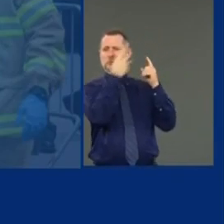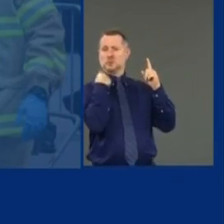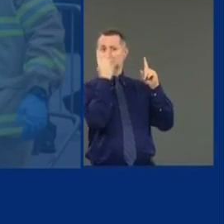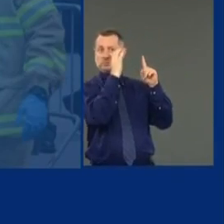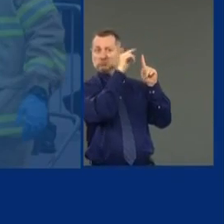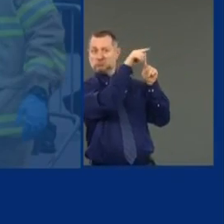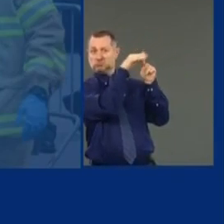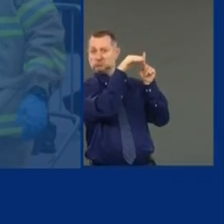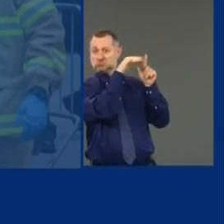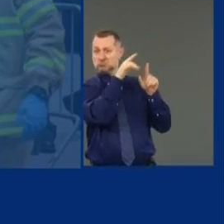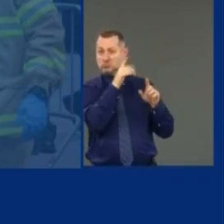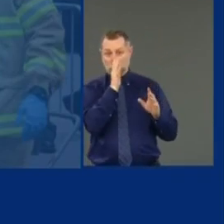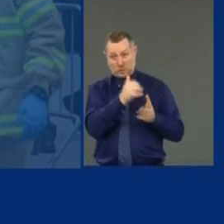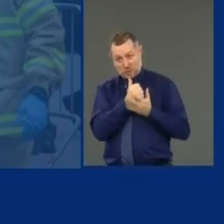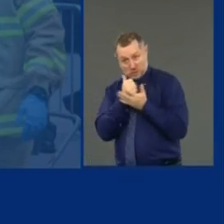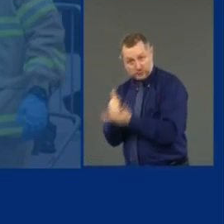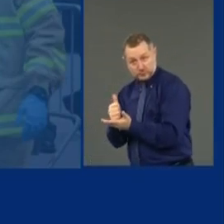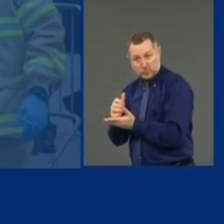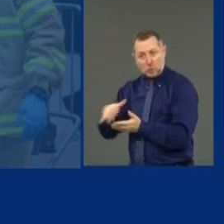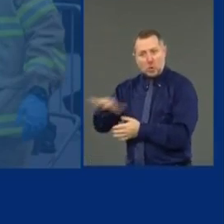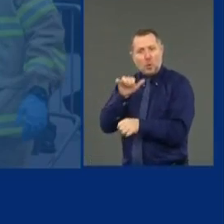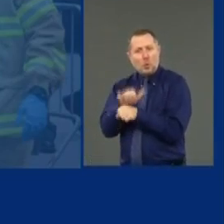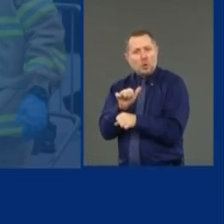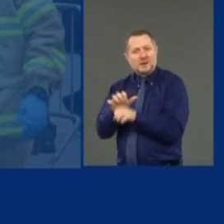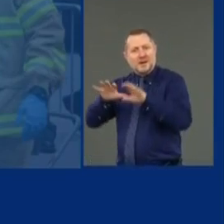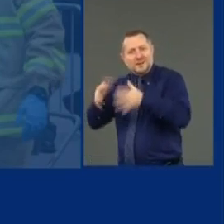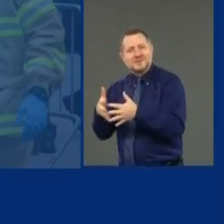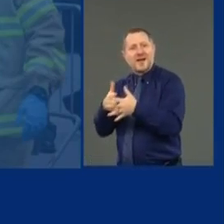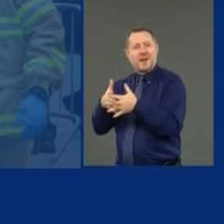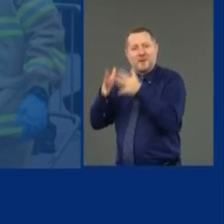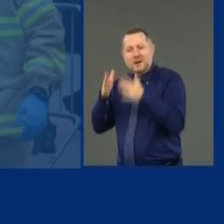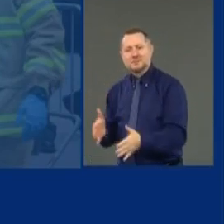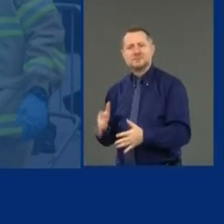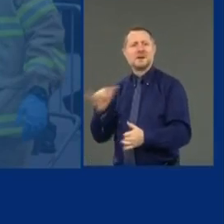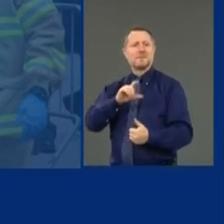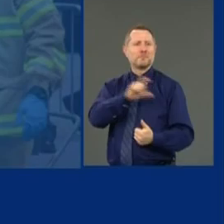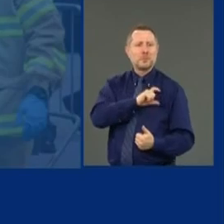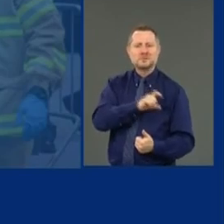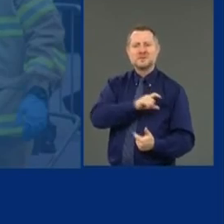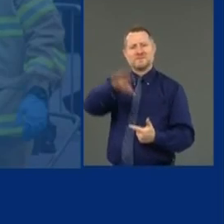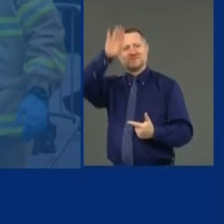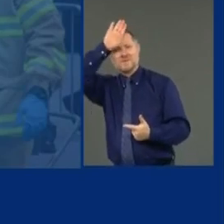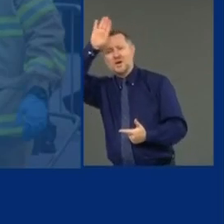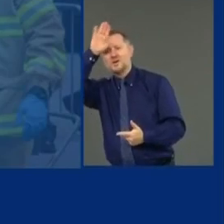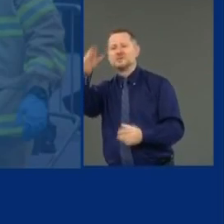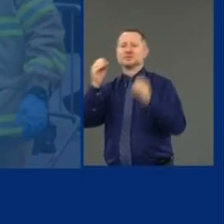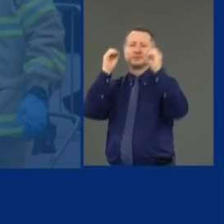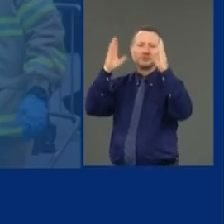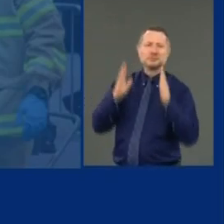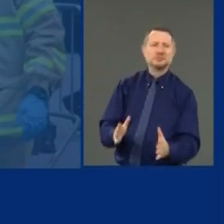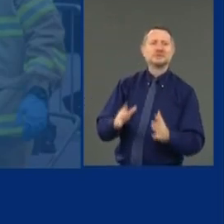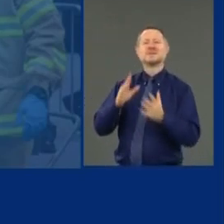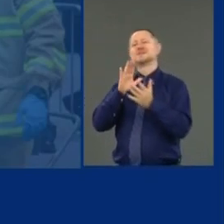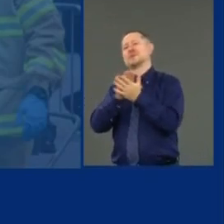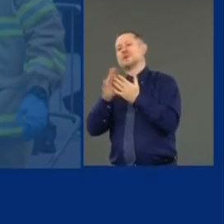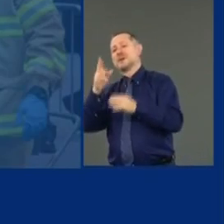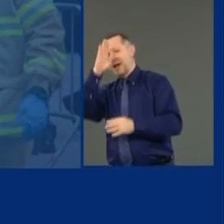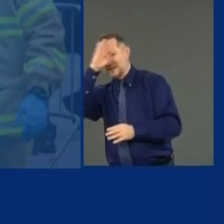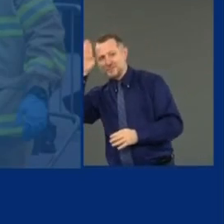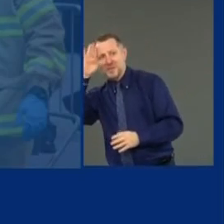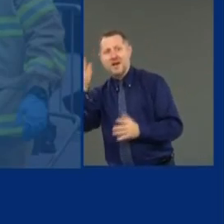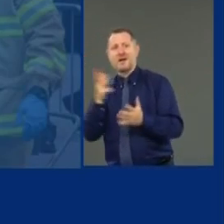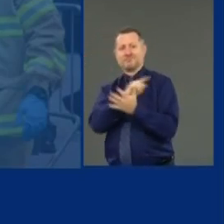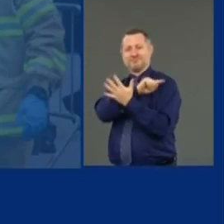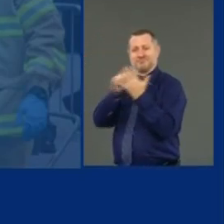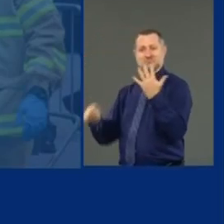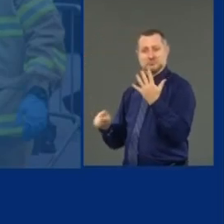right? Police officers, firefighters, school teachers, hospitals, unemployed people, businesses that